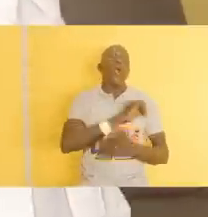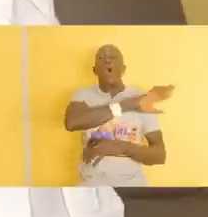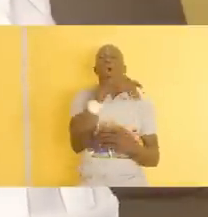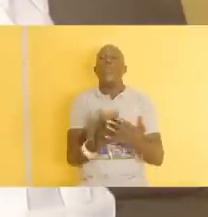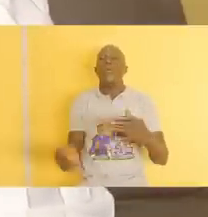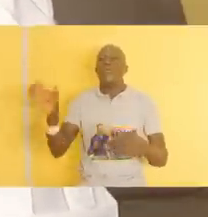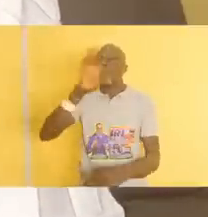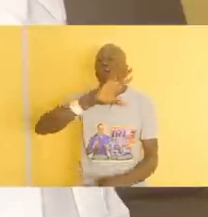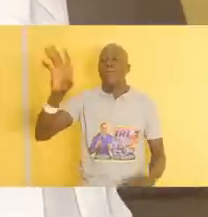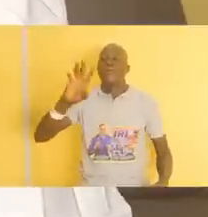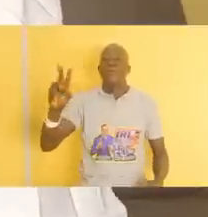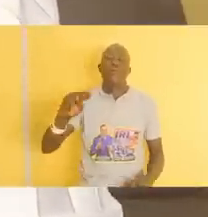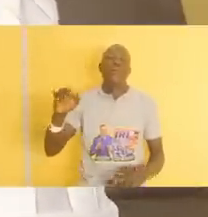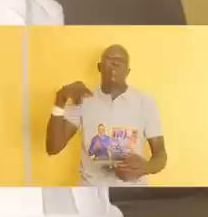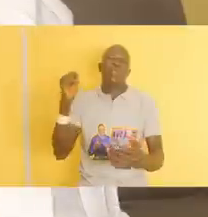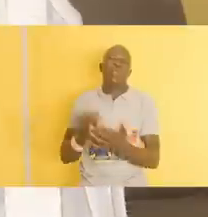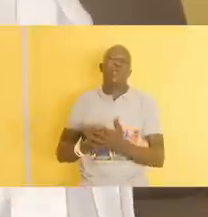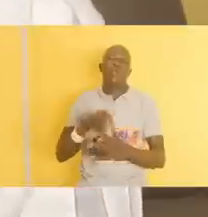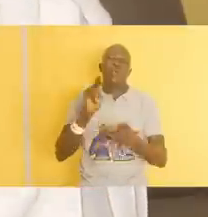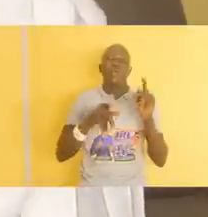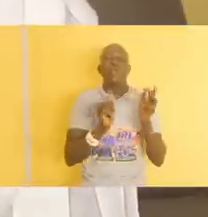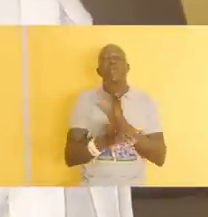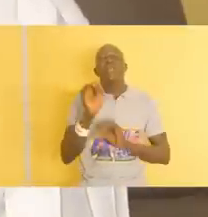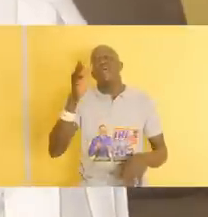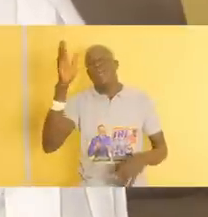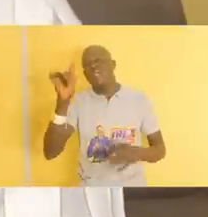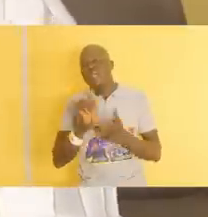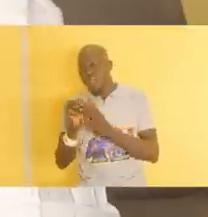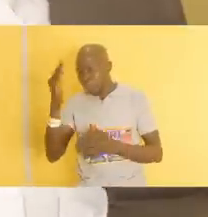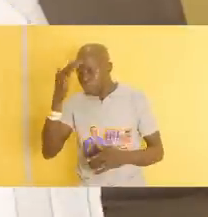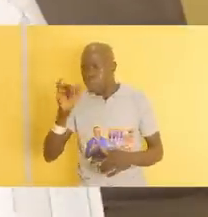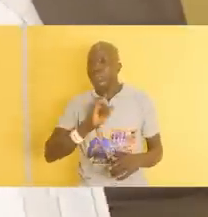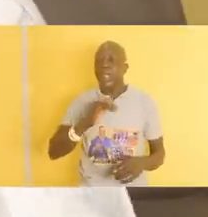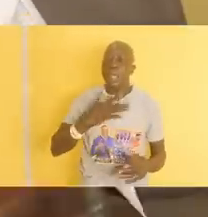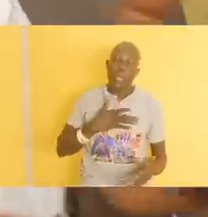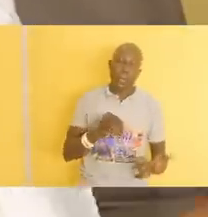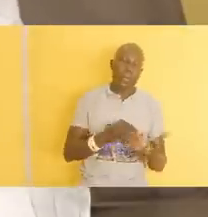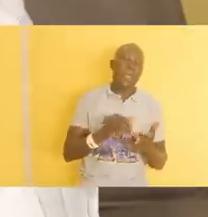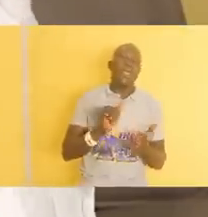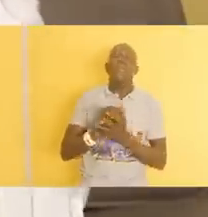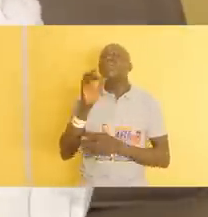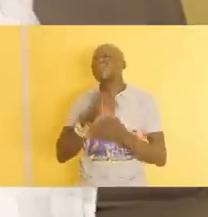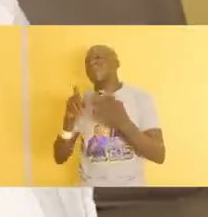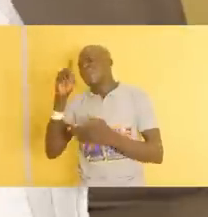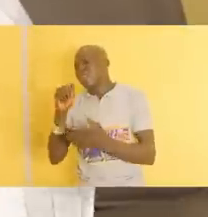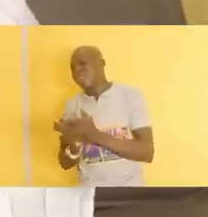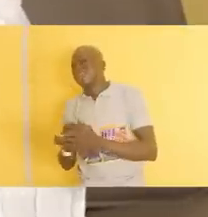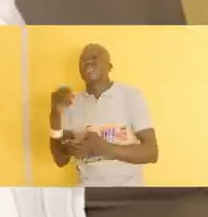500 they are almost 500 thousand people to ba ti de ba wa ti mo pe tebi to ba ti ri